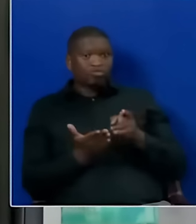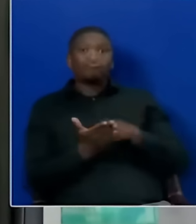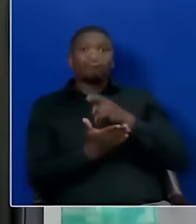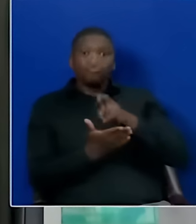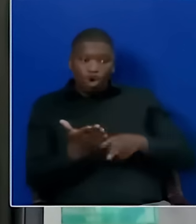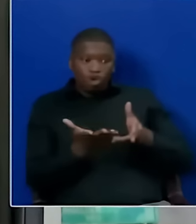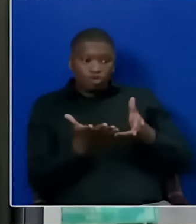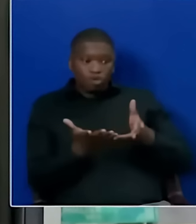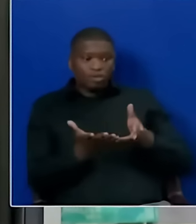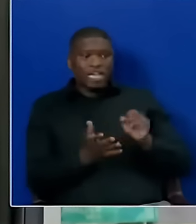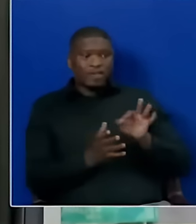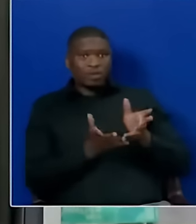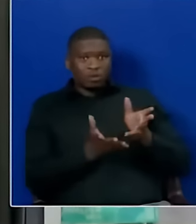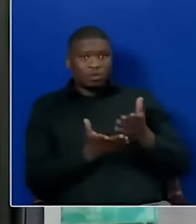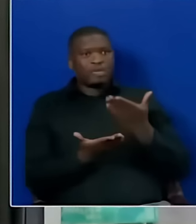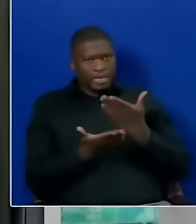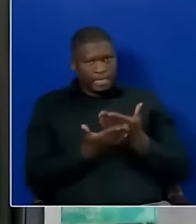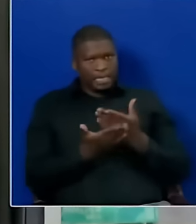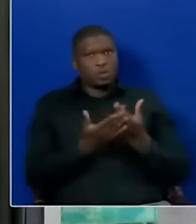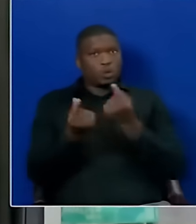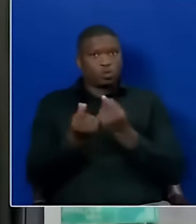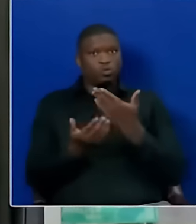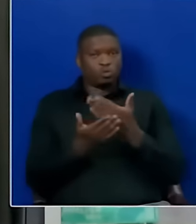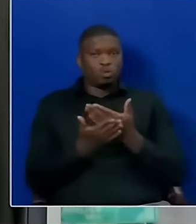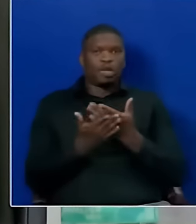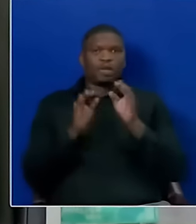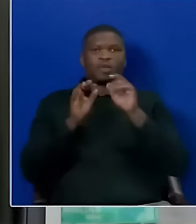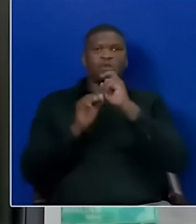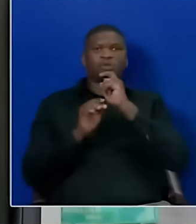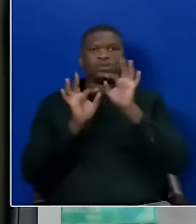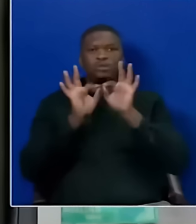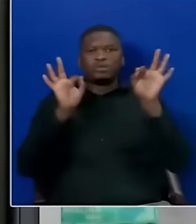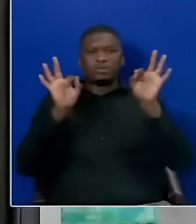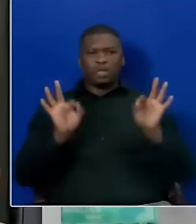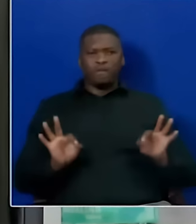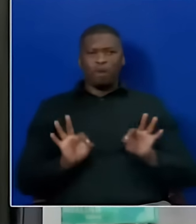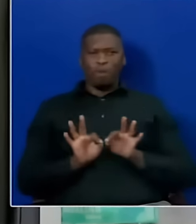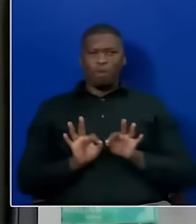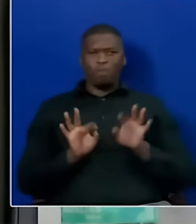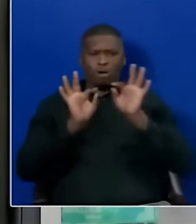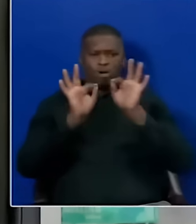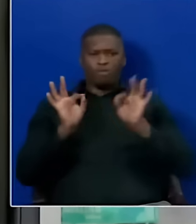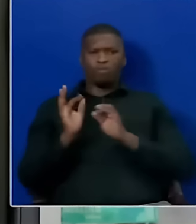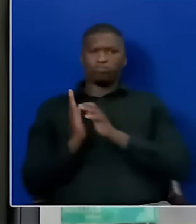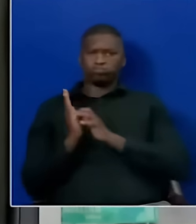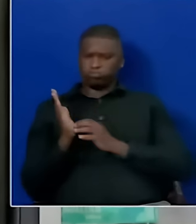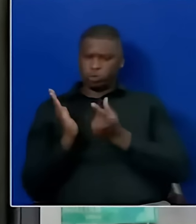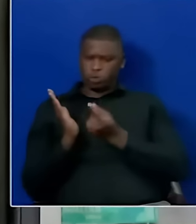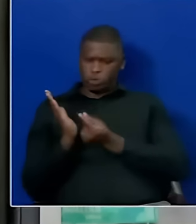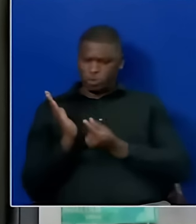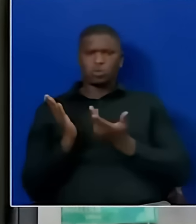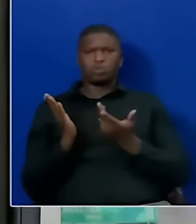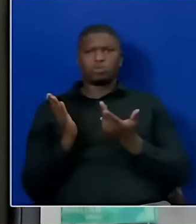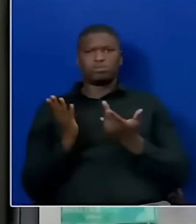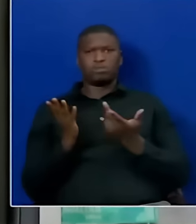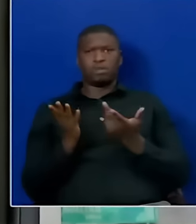we contact there's a form, there's a procedure, there's a statement that you complete, depending on whether you noted that mistake once we